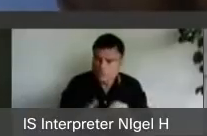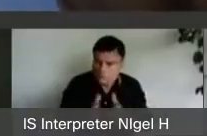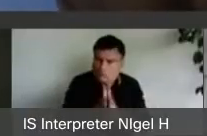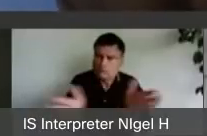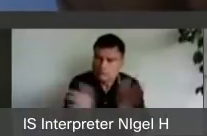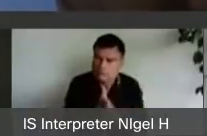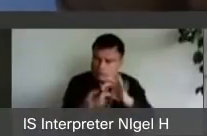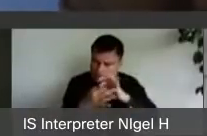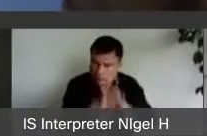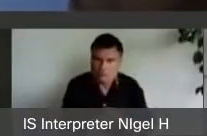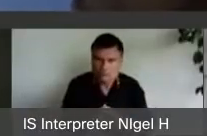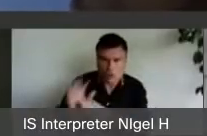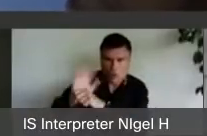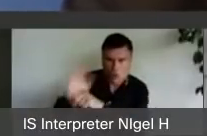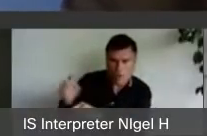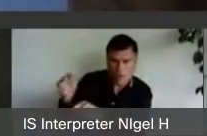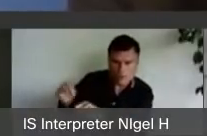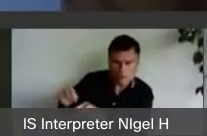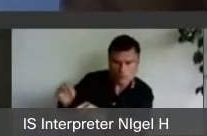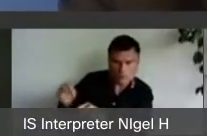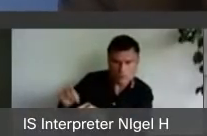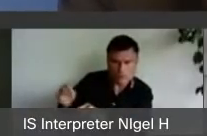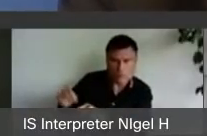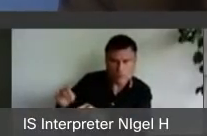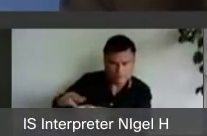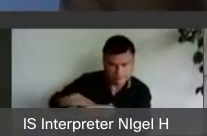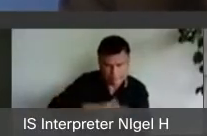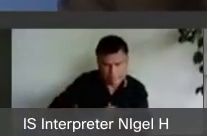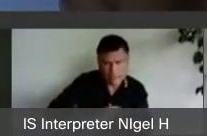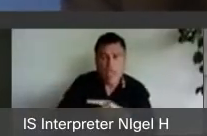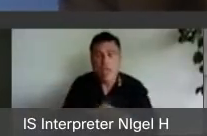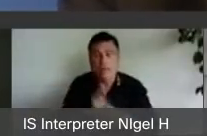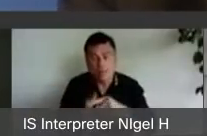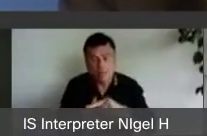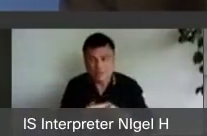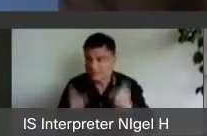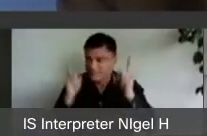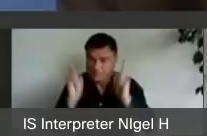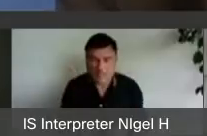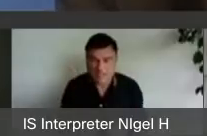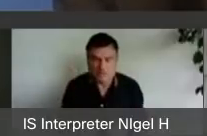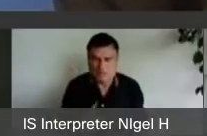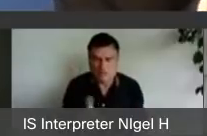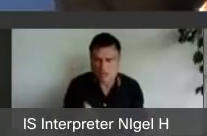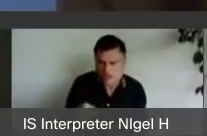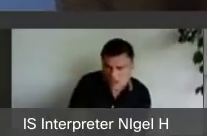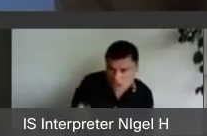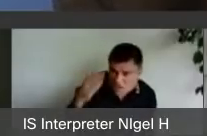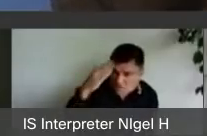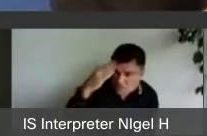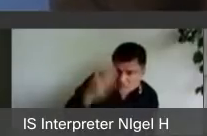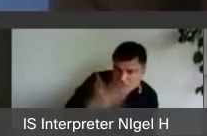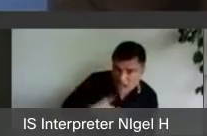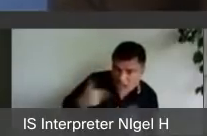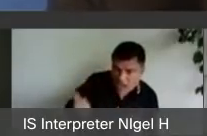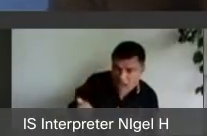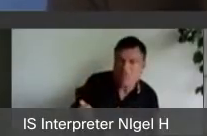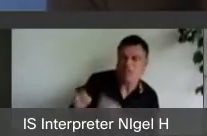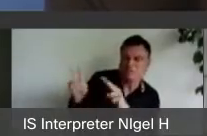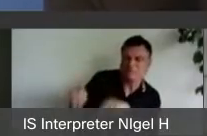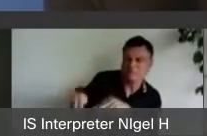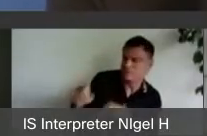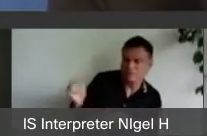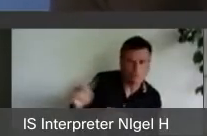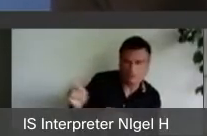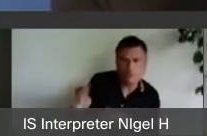which is an extremely important thing. And there, I think young people are in the center of the needs, but